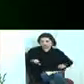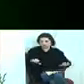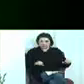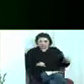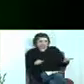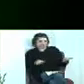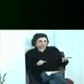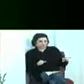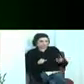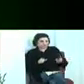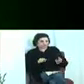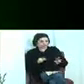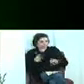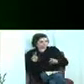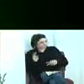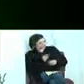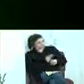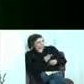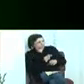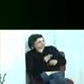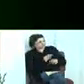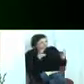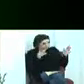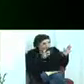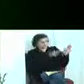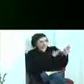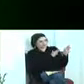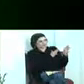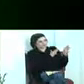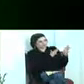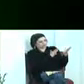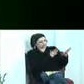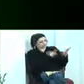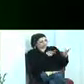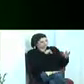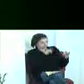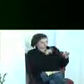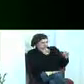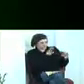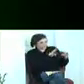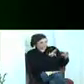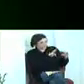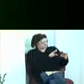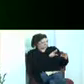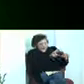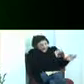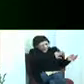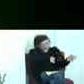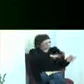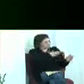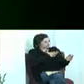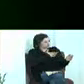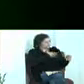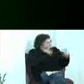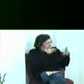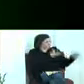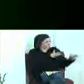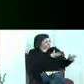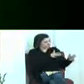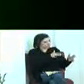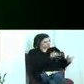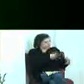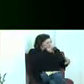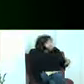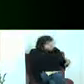what to believe, Jesus confronted Peter. "Peter, get out of my way. Satan, get lost.